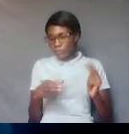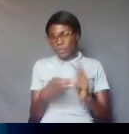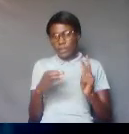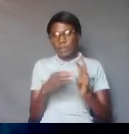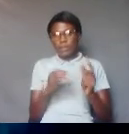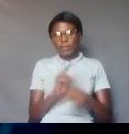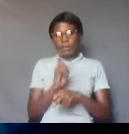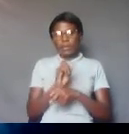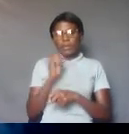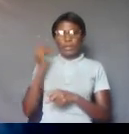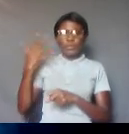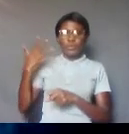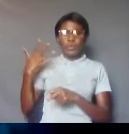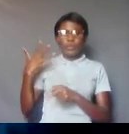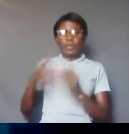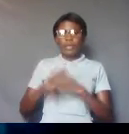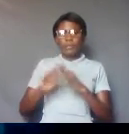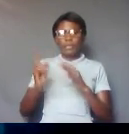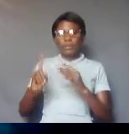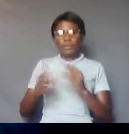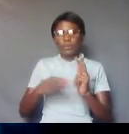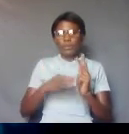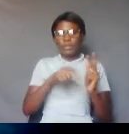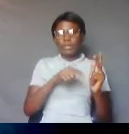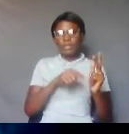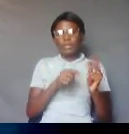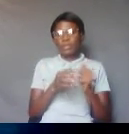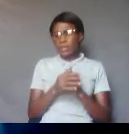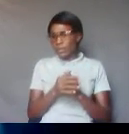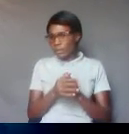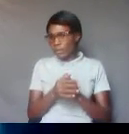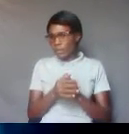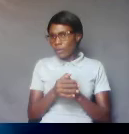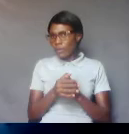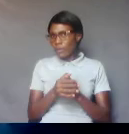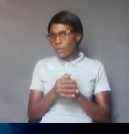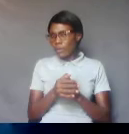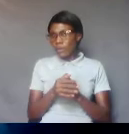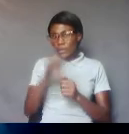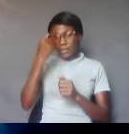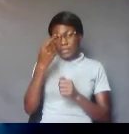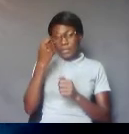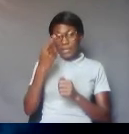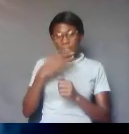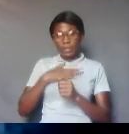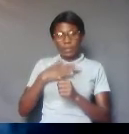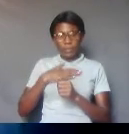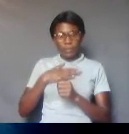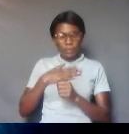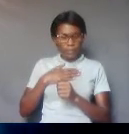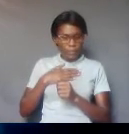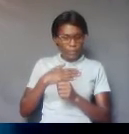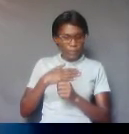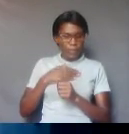understanding, just general, but it's always easier to look at from the point of the context, the direct context that we are in. So that will cover our C.